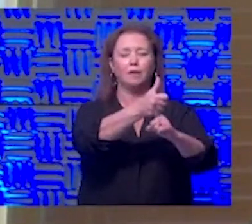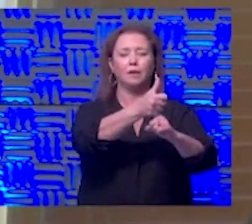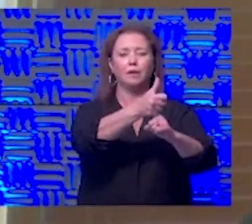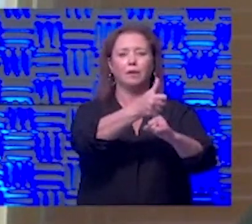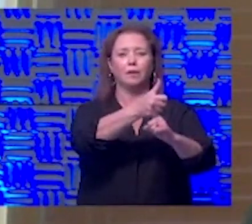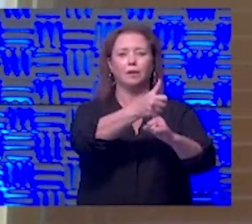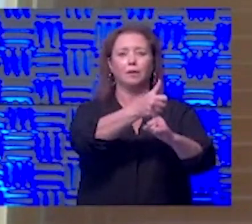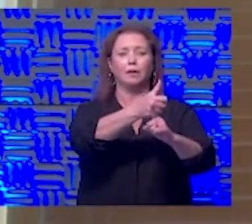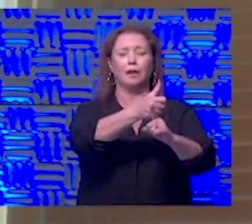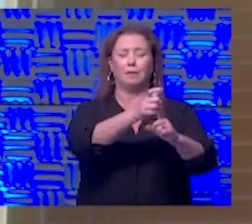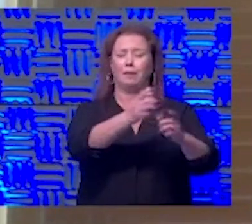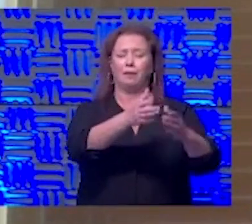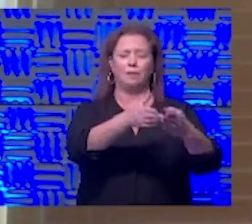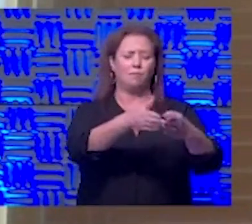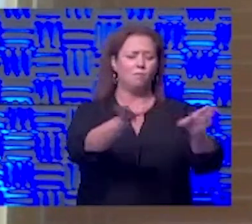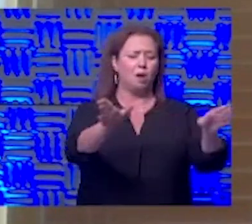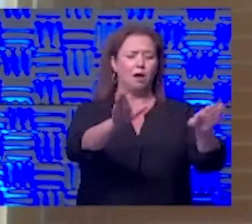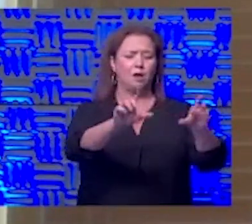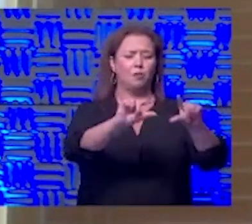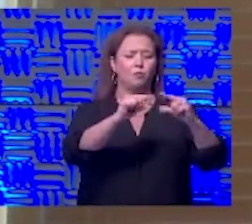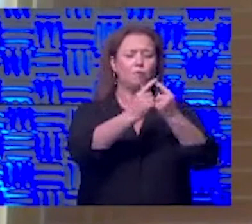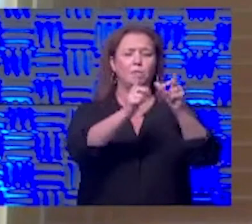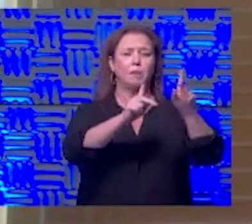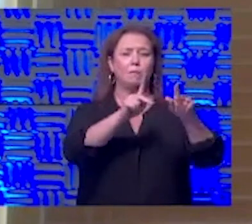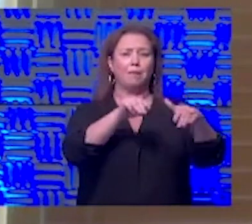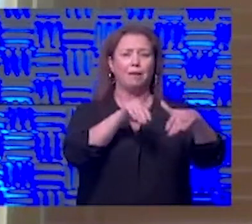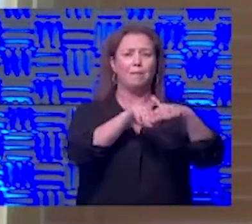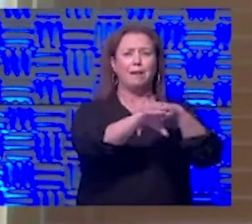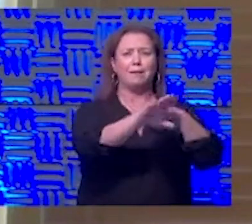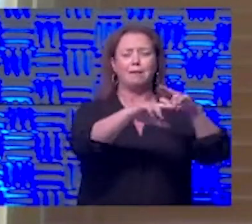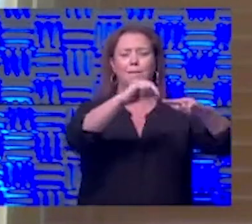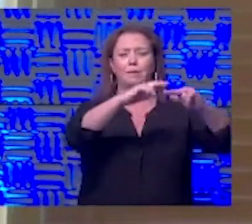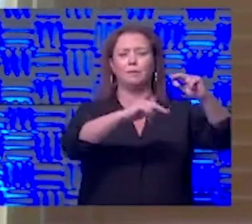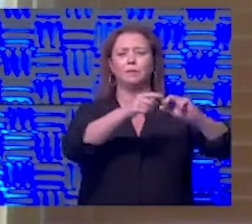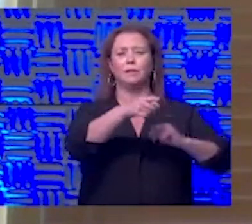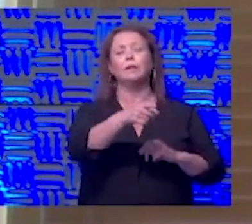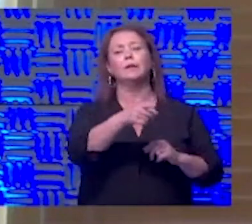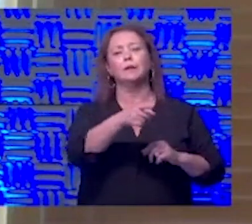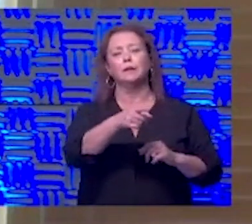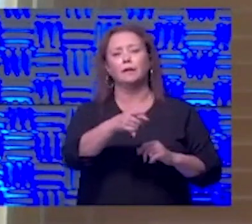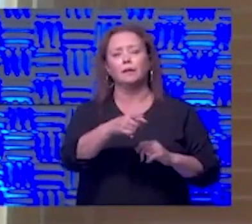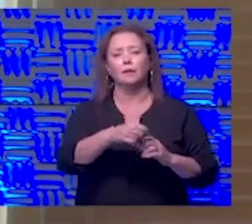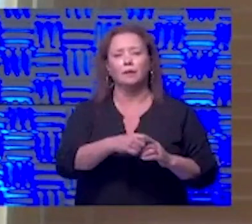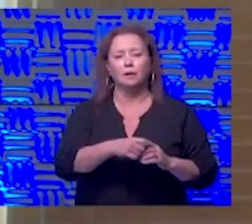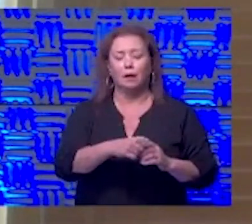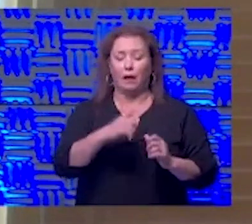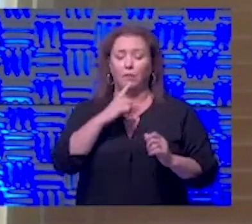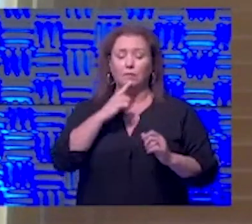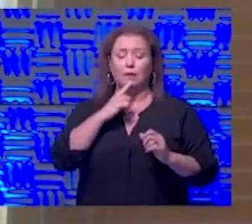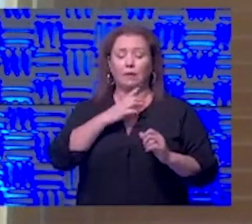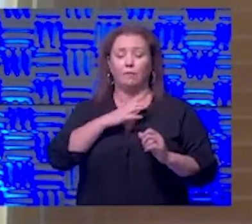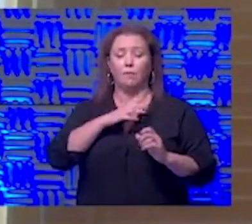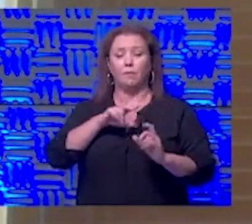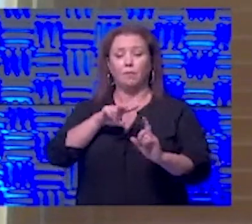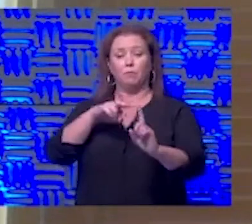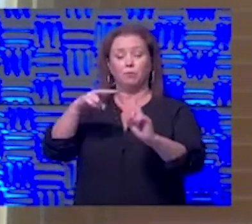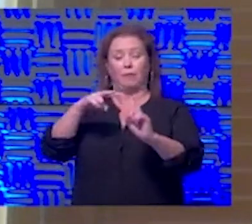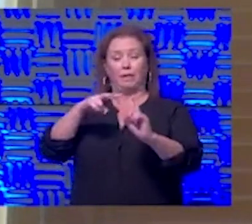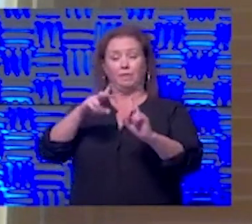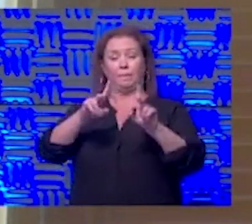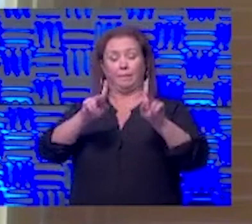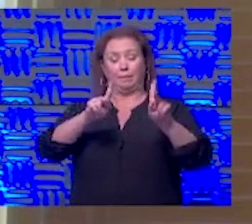the entire group of people that enter that building. I will say that absolutely, from the standpoint of residents or